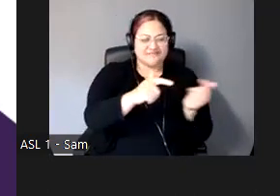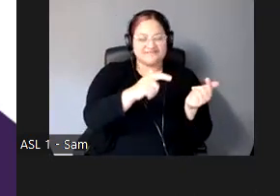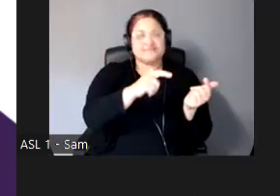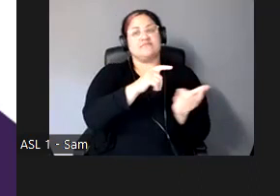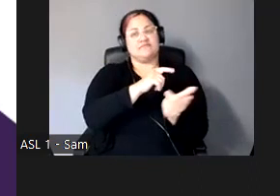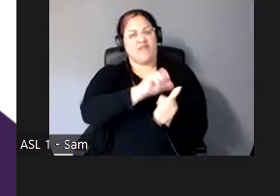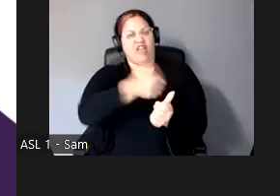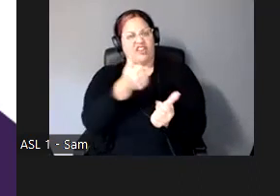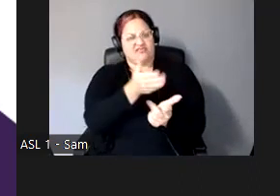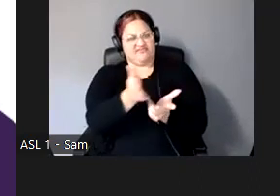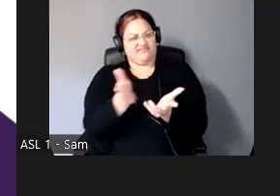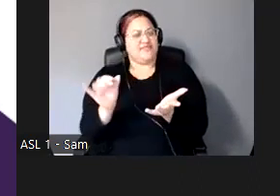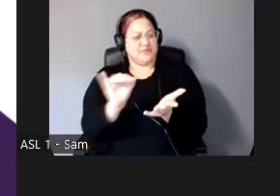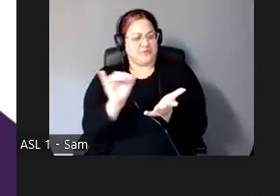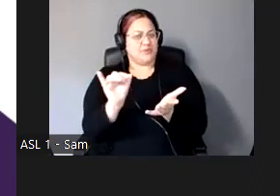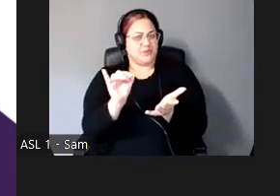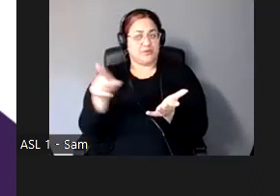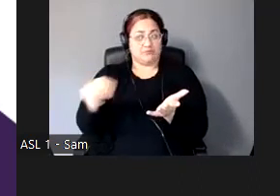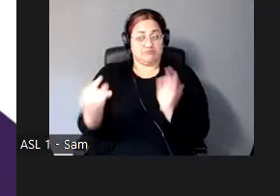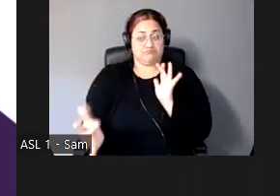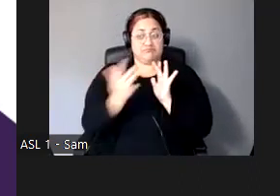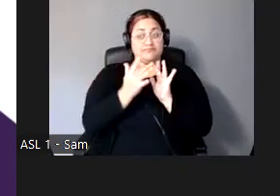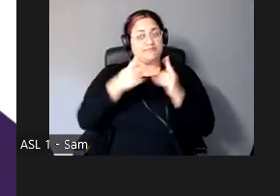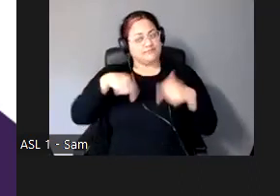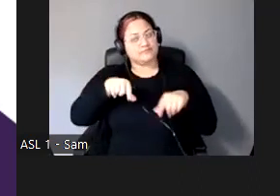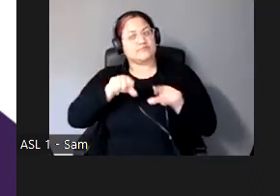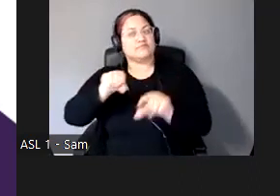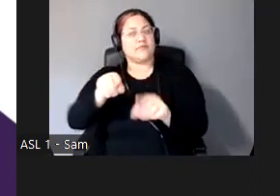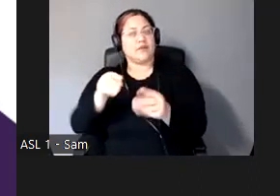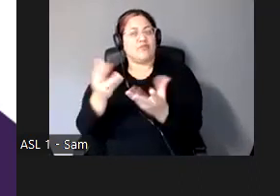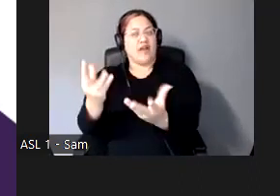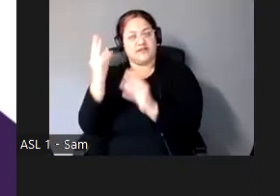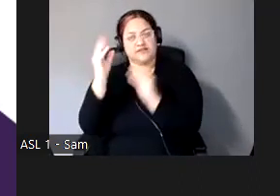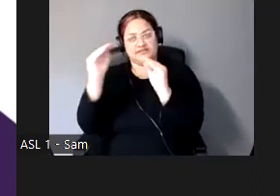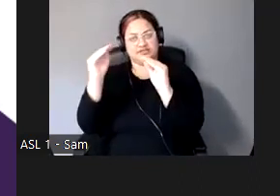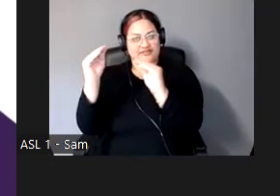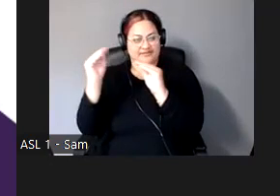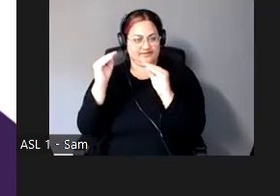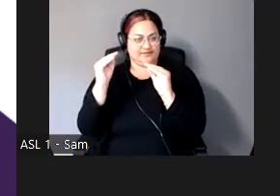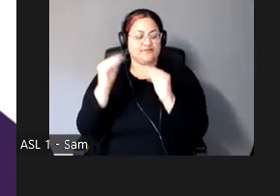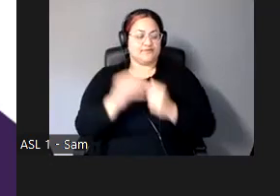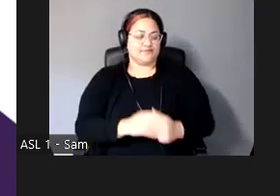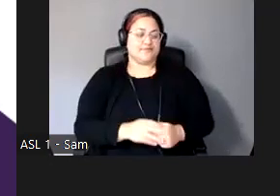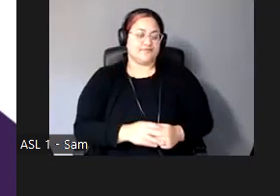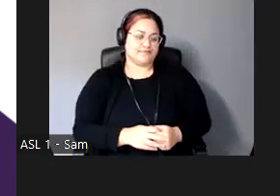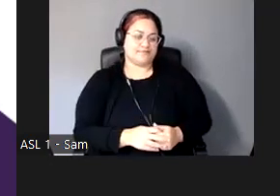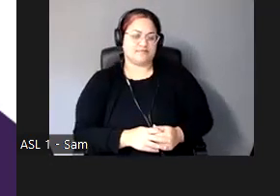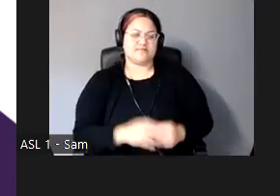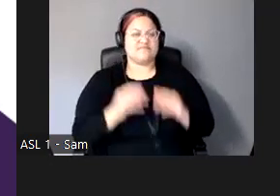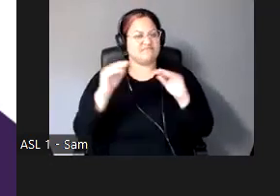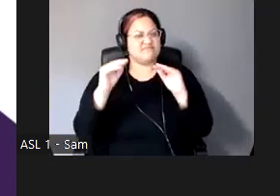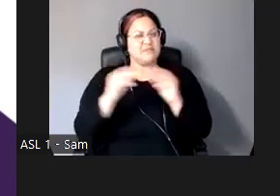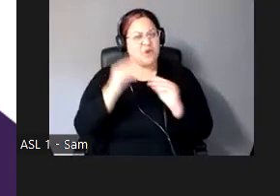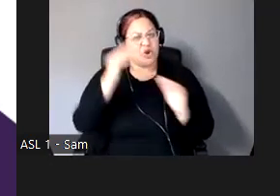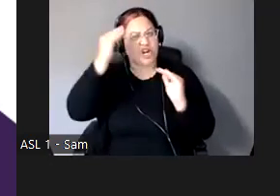for information and knowledge, skill development in responding to situations of abuse. And lastly, we